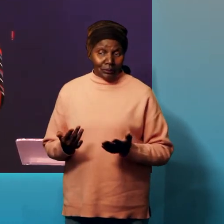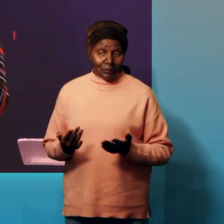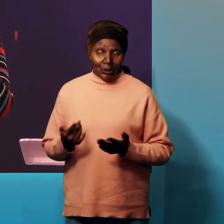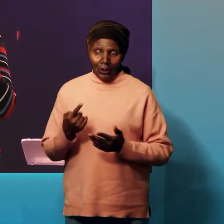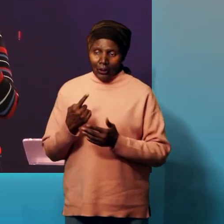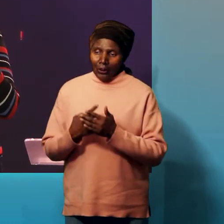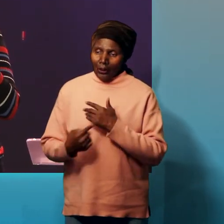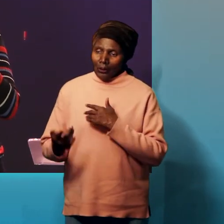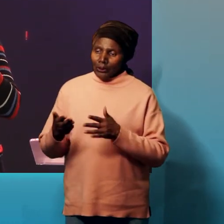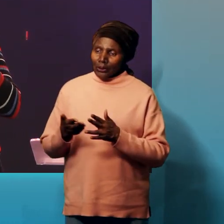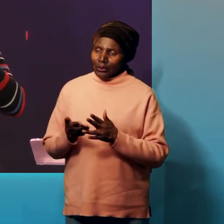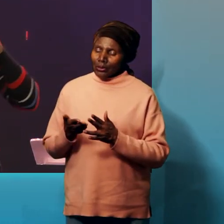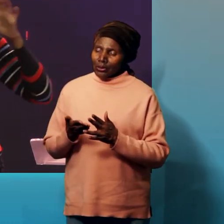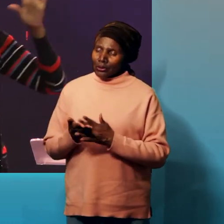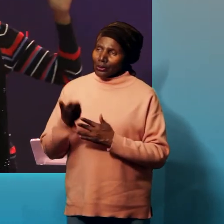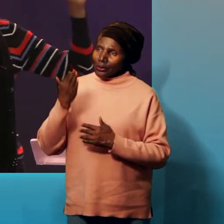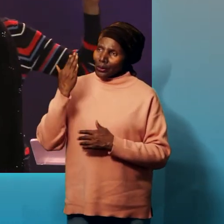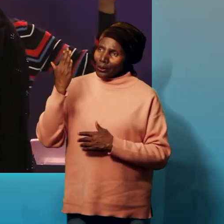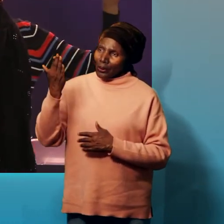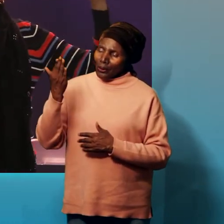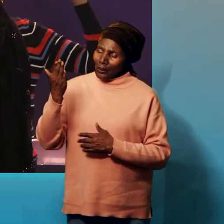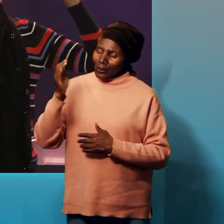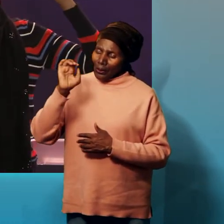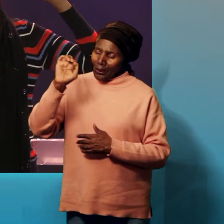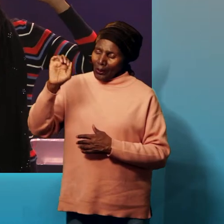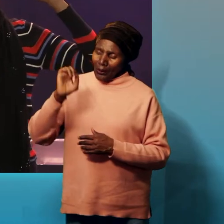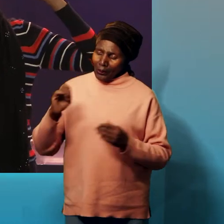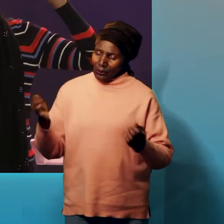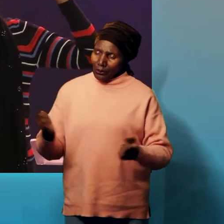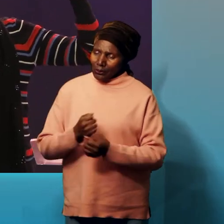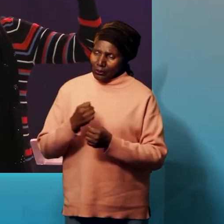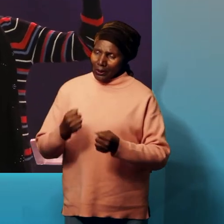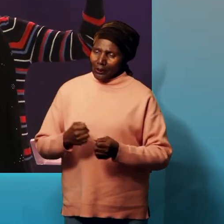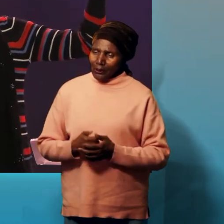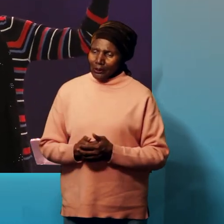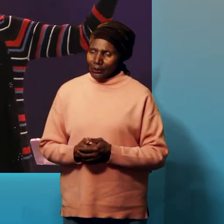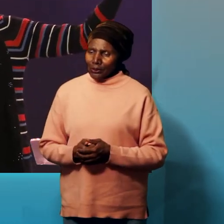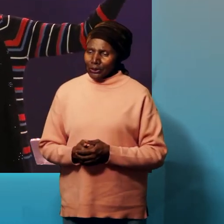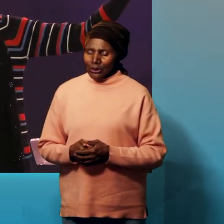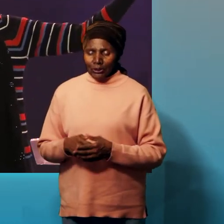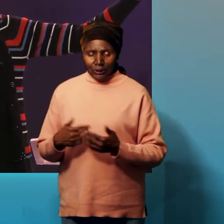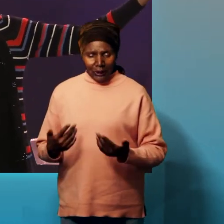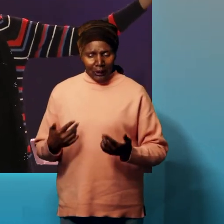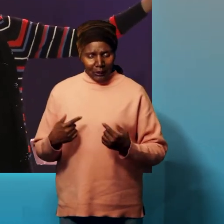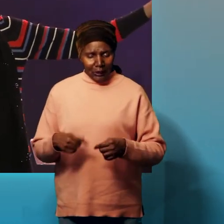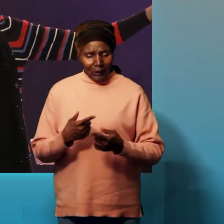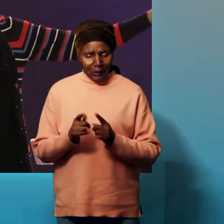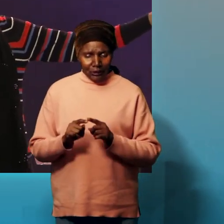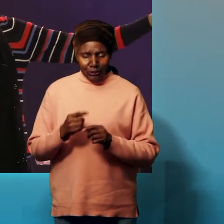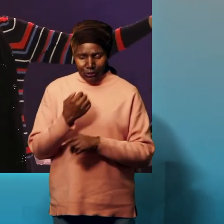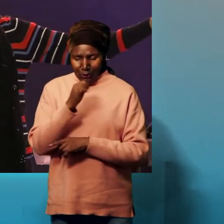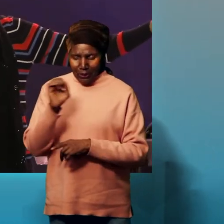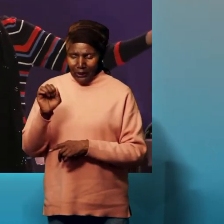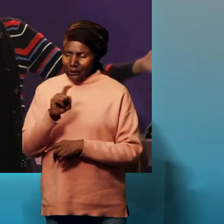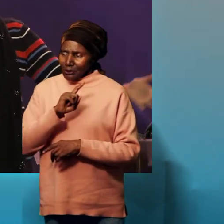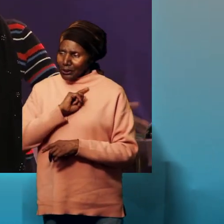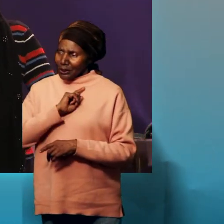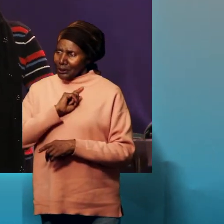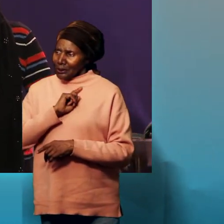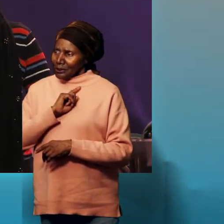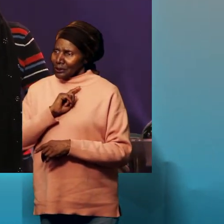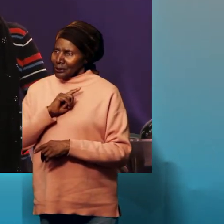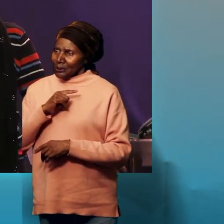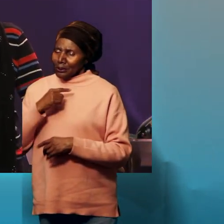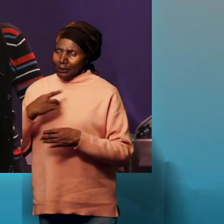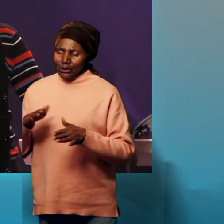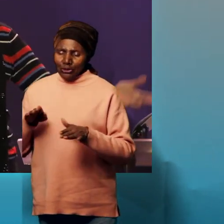power. Amen. So let us repent where we have tried to earn his love, because it's actually not